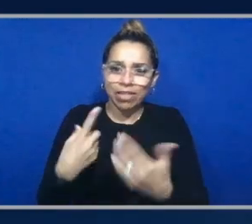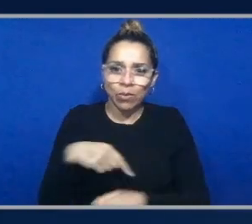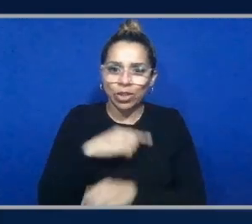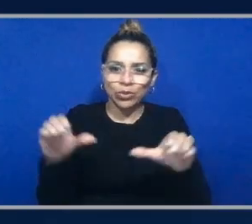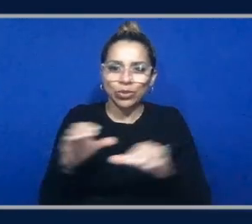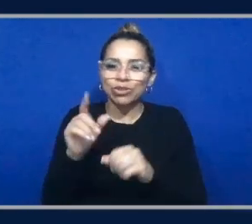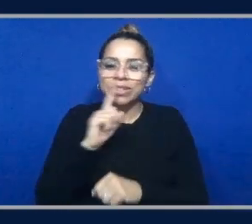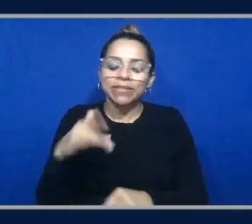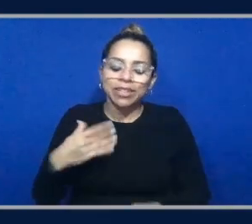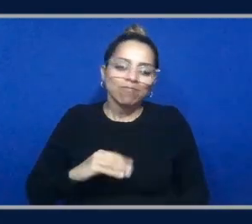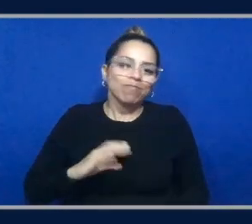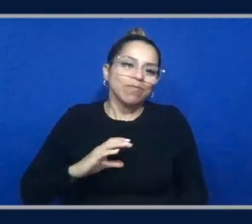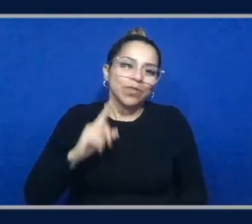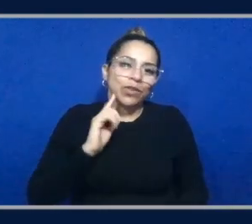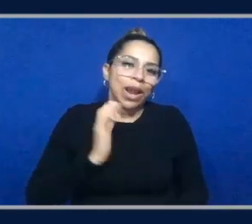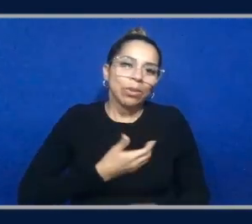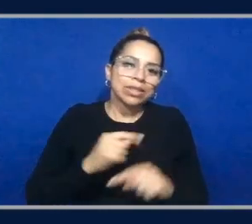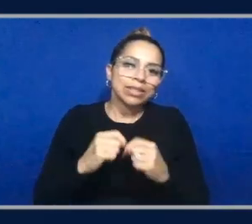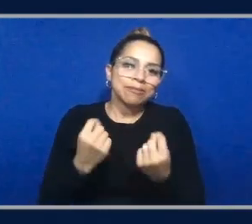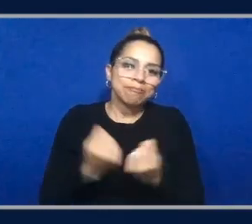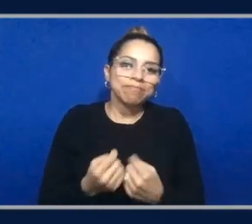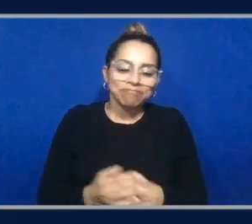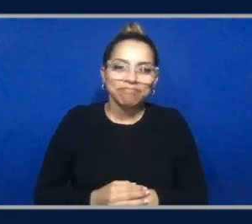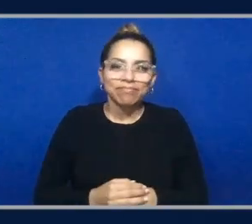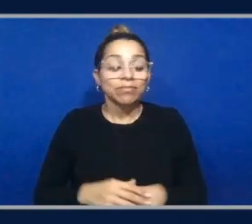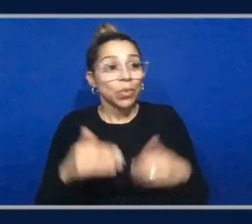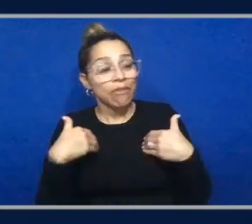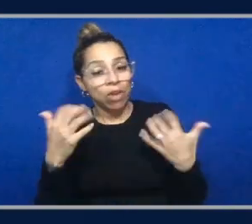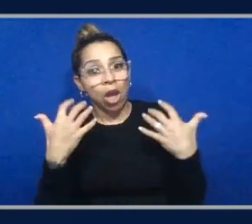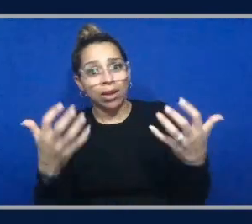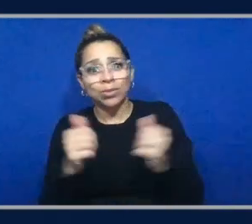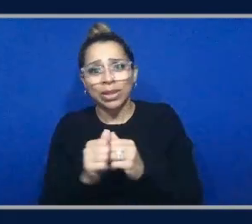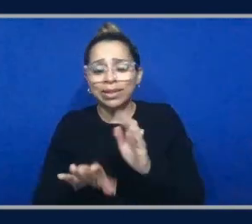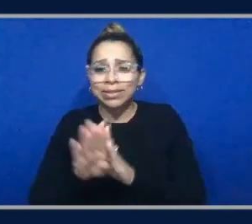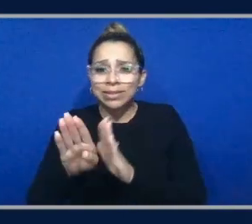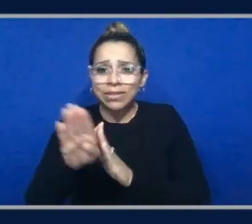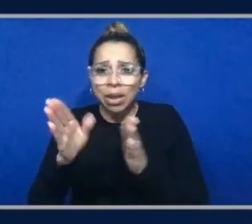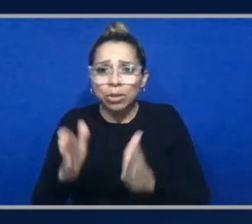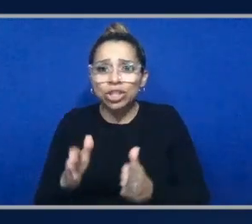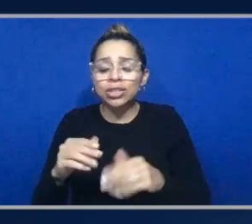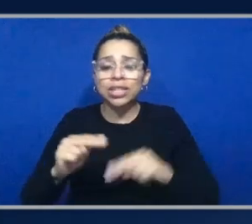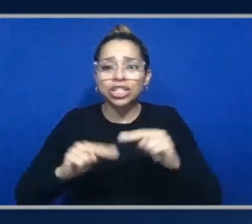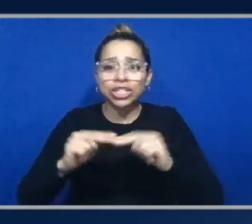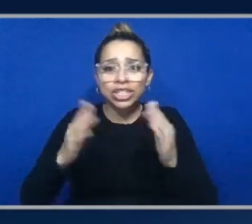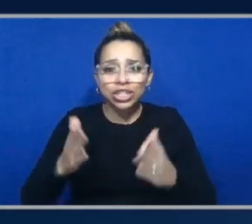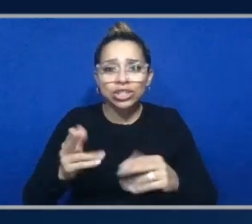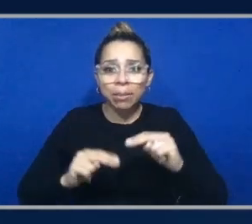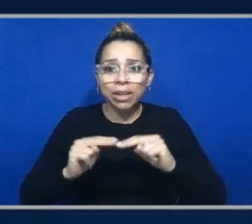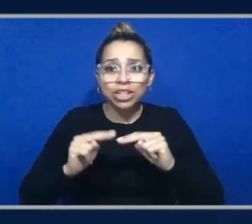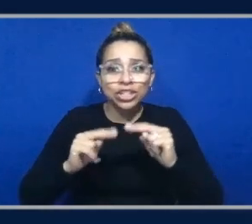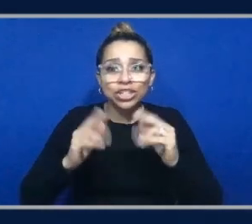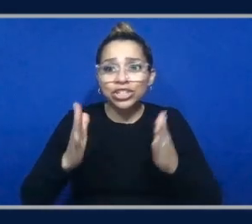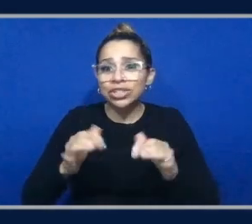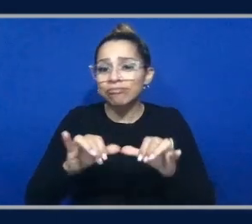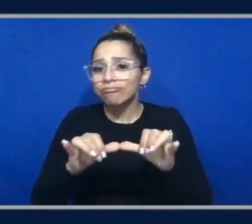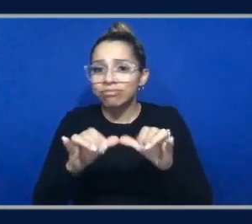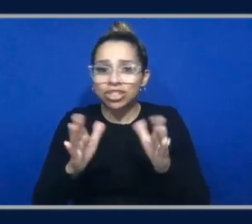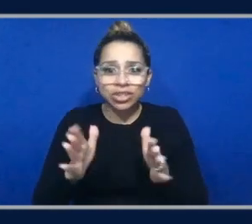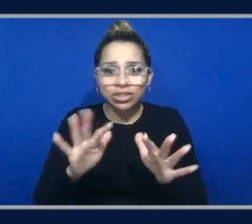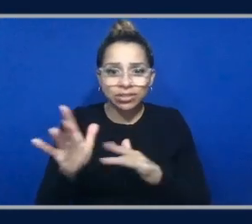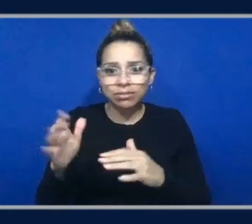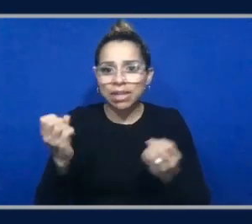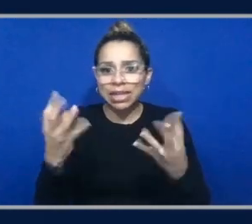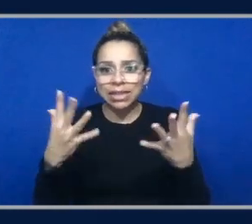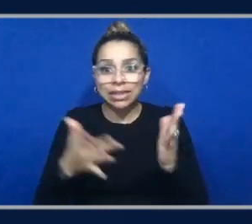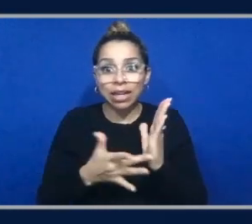got an audience full of devs, builders, engineers, all kinds of technical people watching. And look,